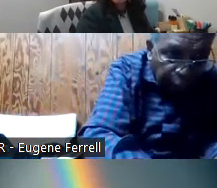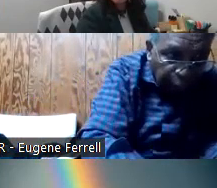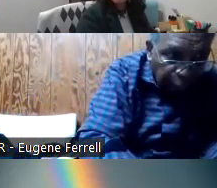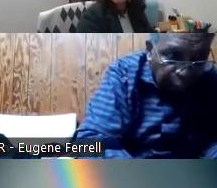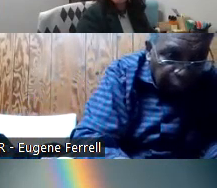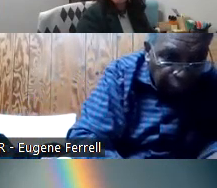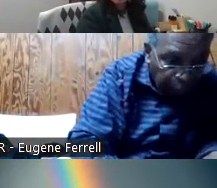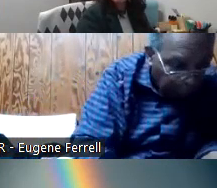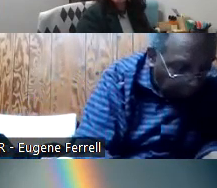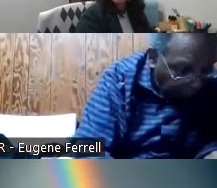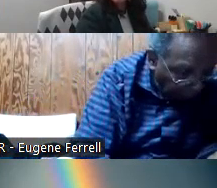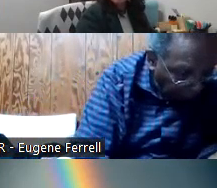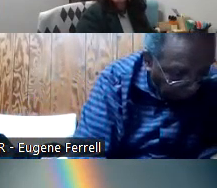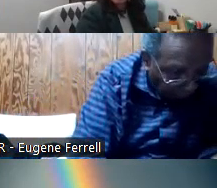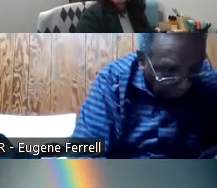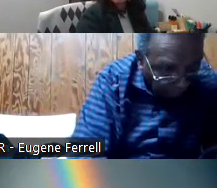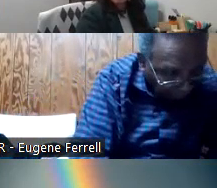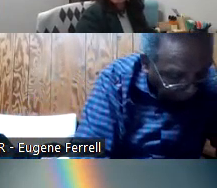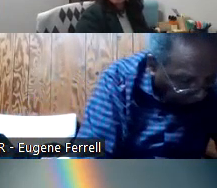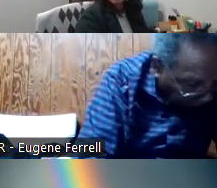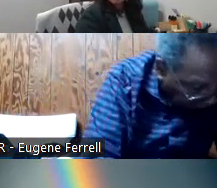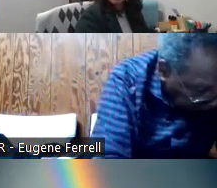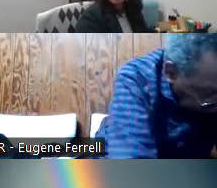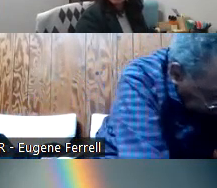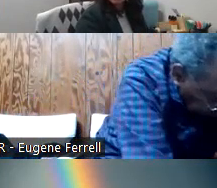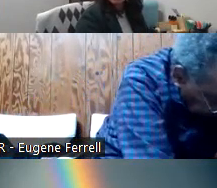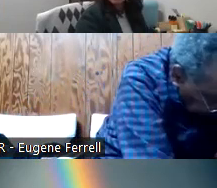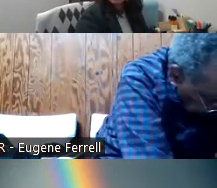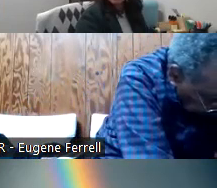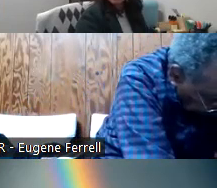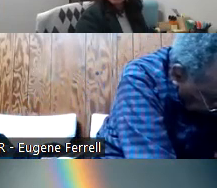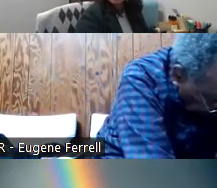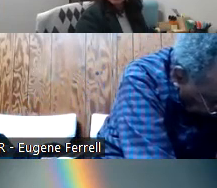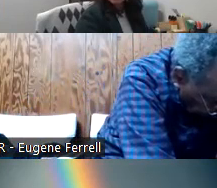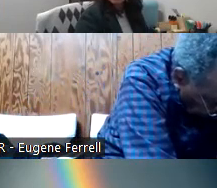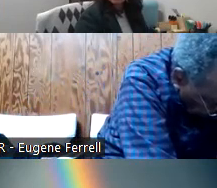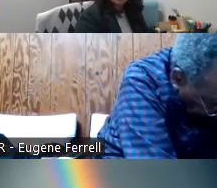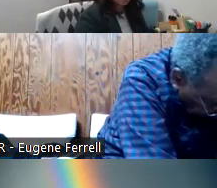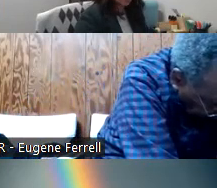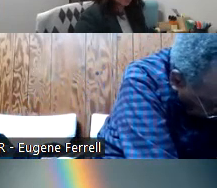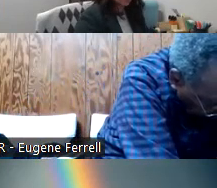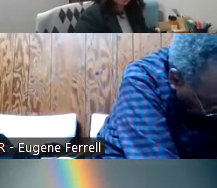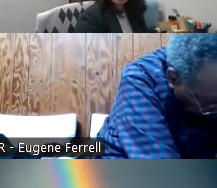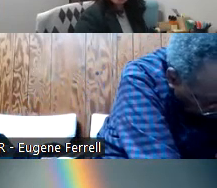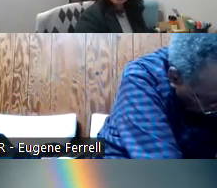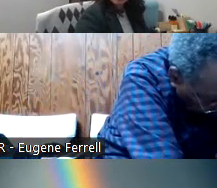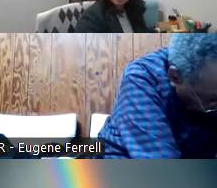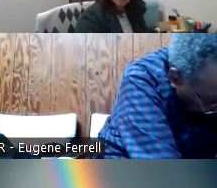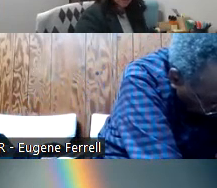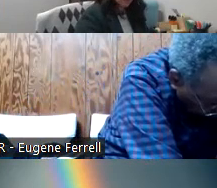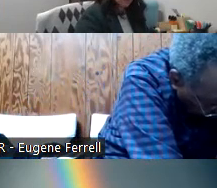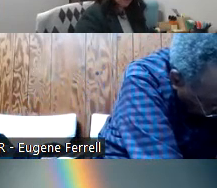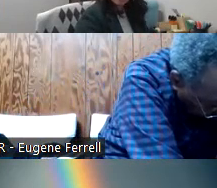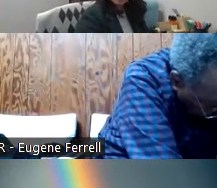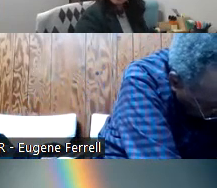thank you. Thank you for sharing this, Margot, and the opportunity for CSC members to get involved. I'm